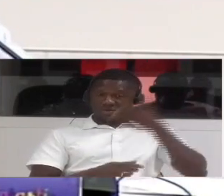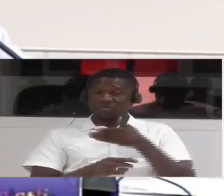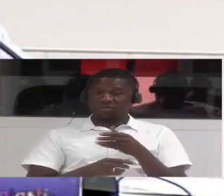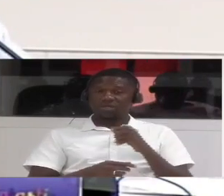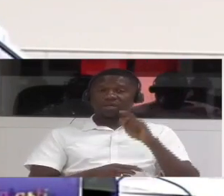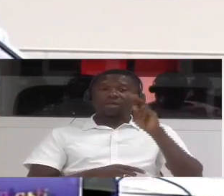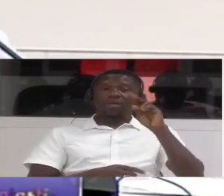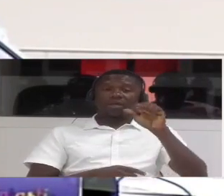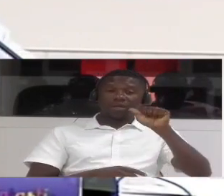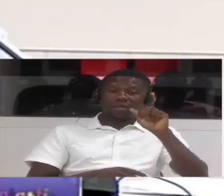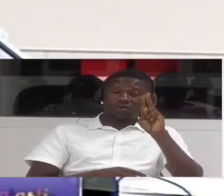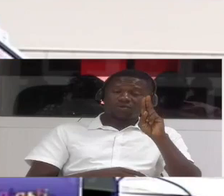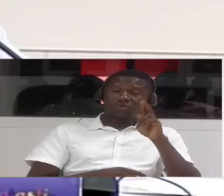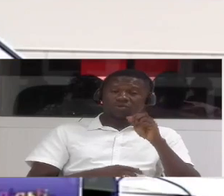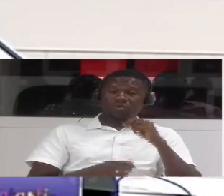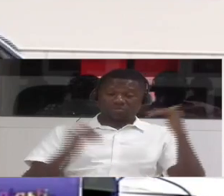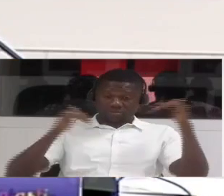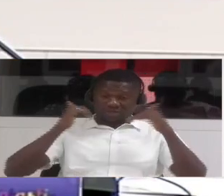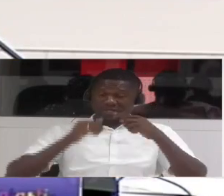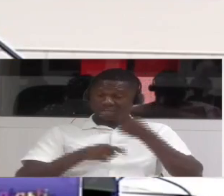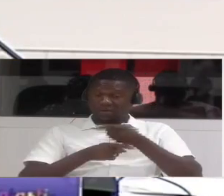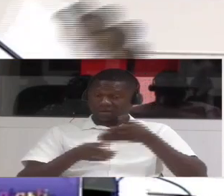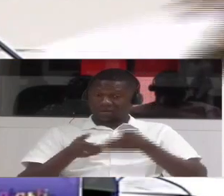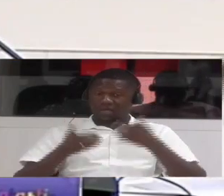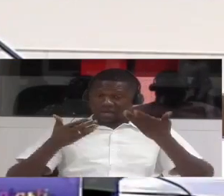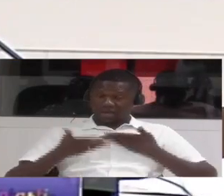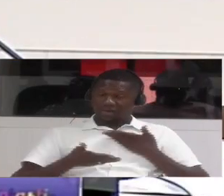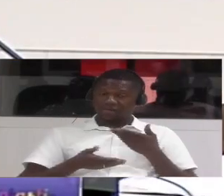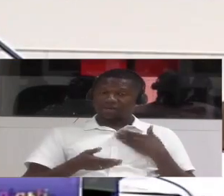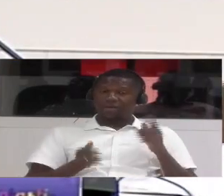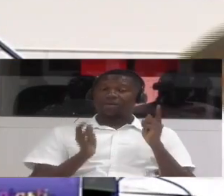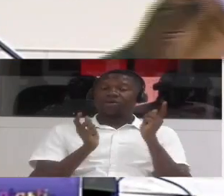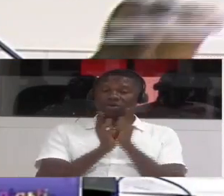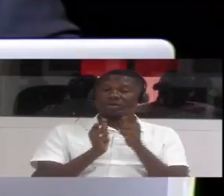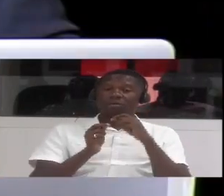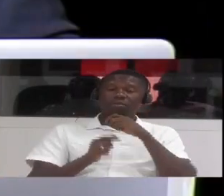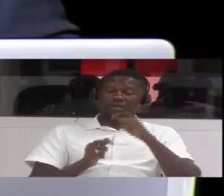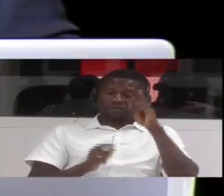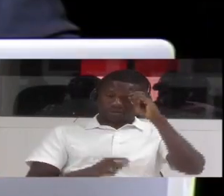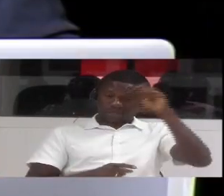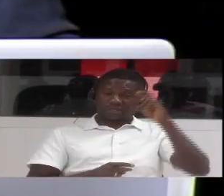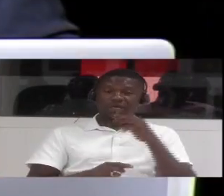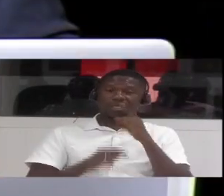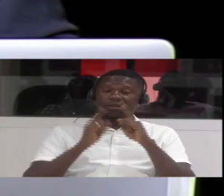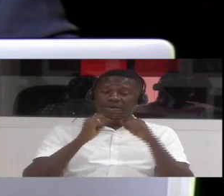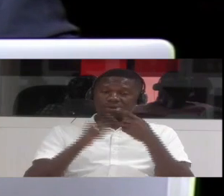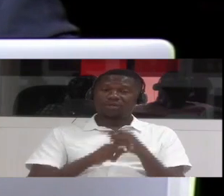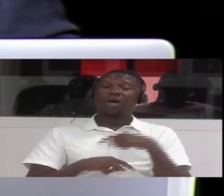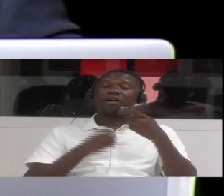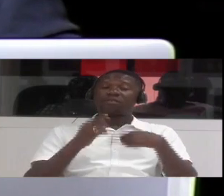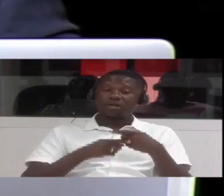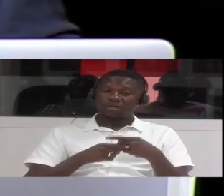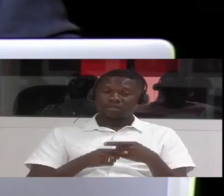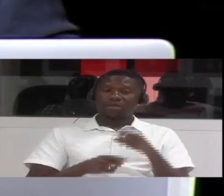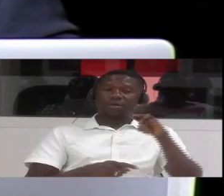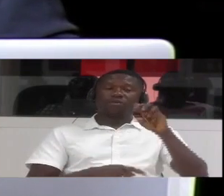result of which he was arrested and detained. And also, it wasn't limited to that. It also extended